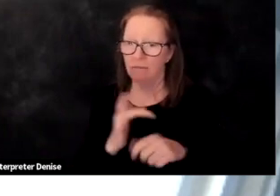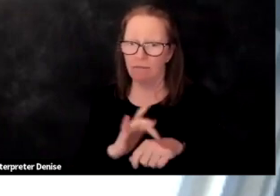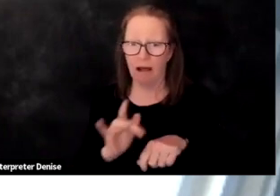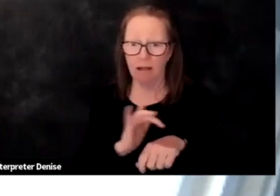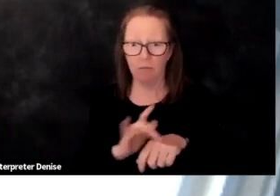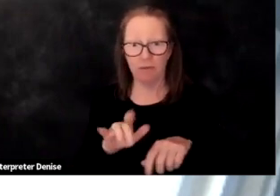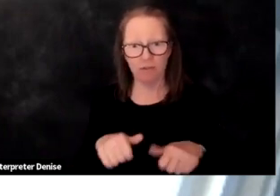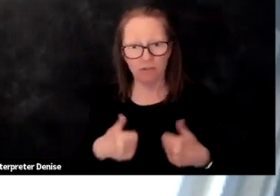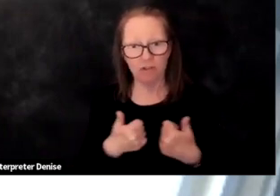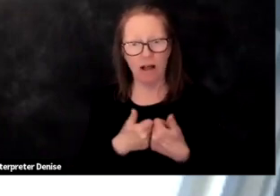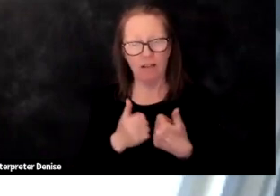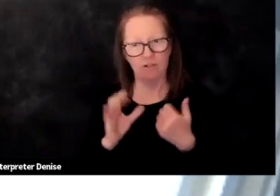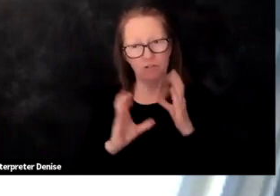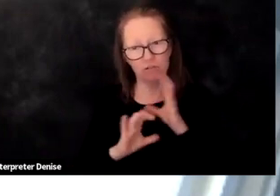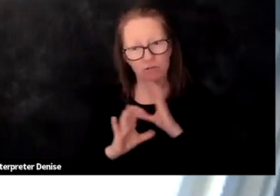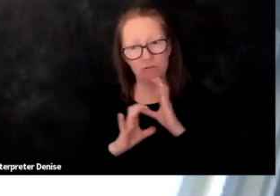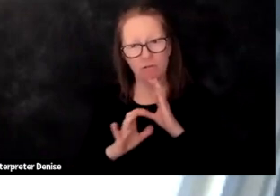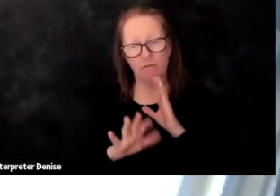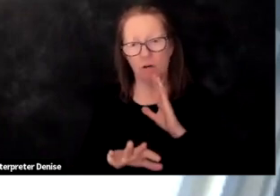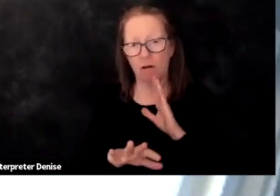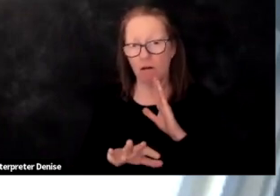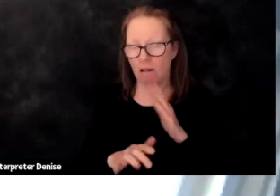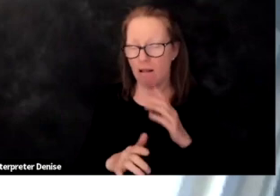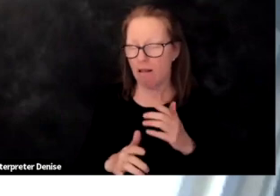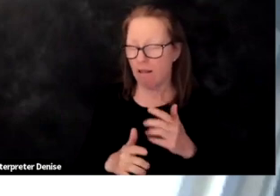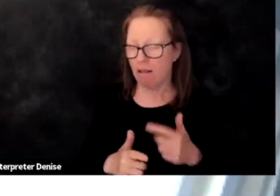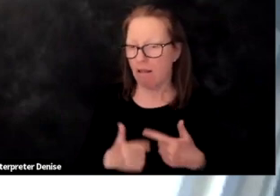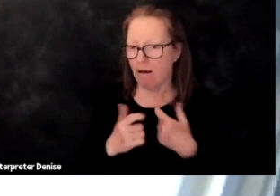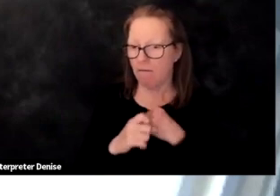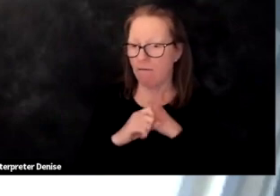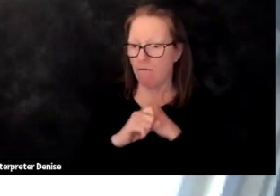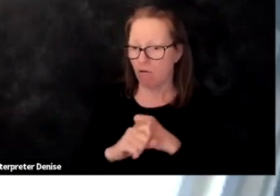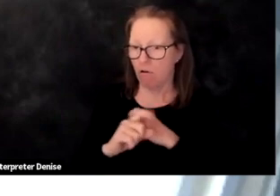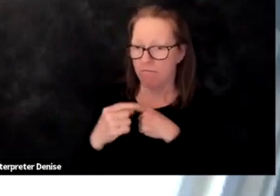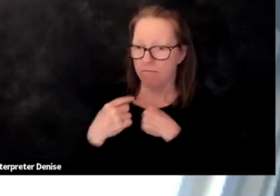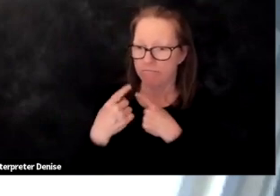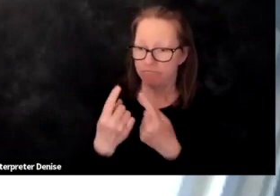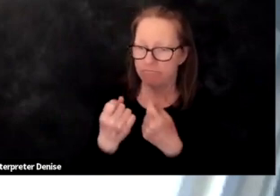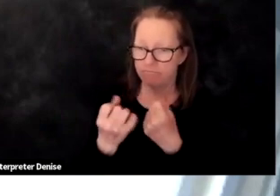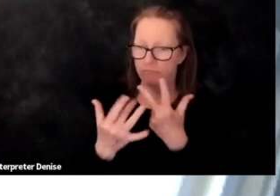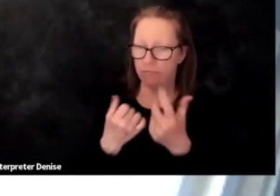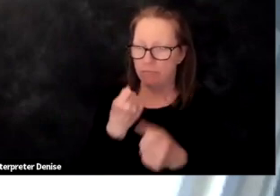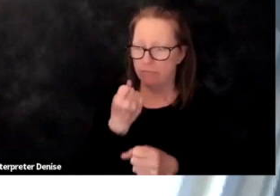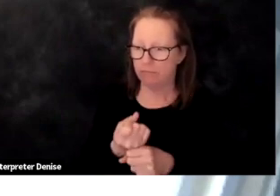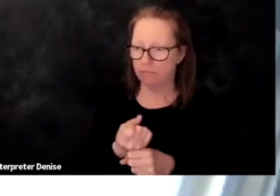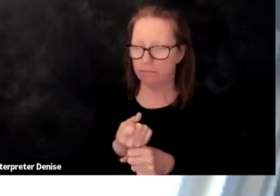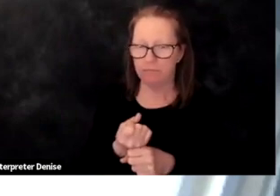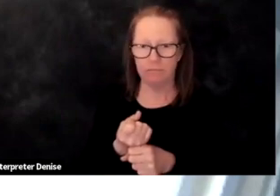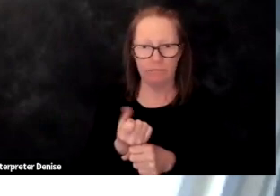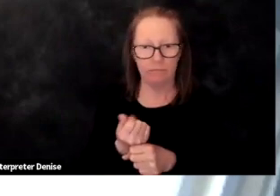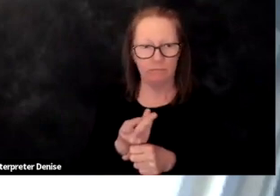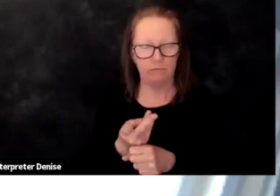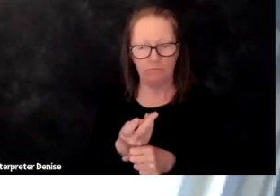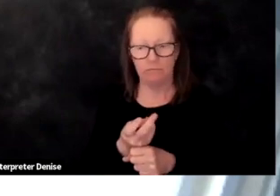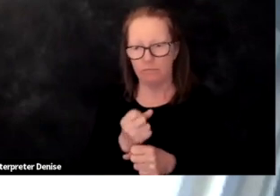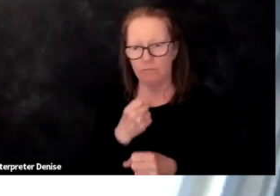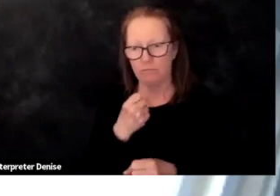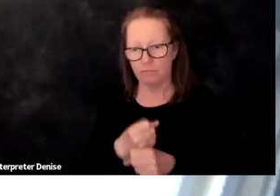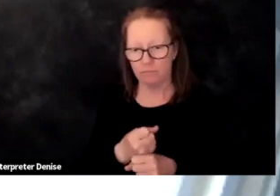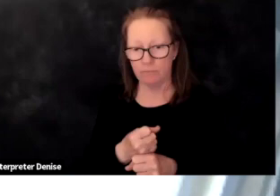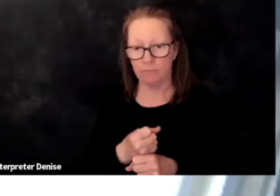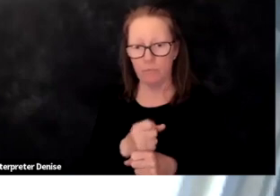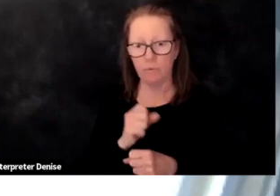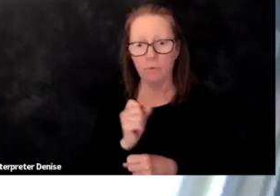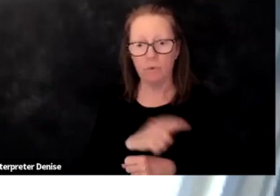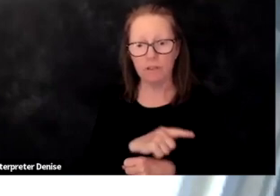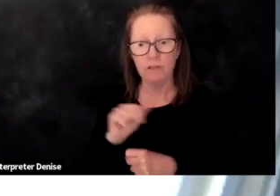finding lifeguards in a lot of our pools over the last number of years. So if we can get that information out. The question on the ADA was based on